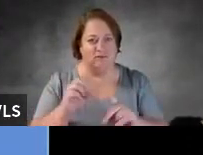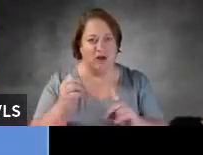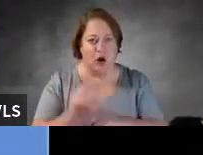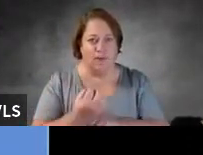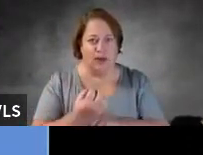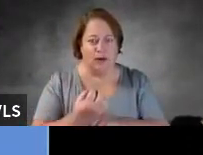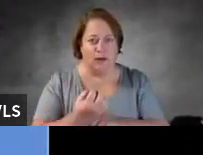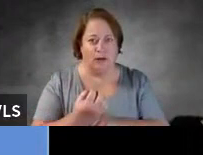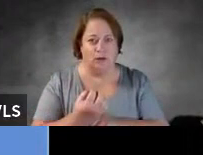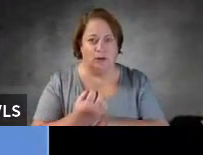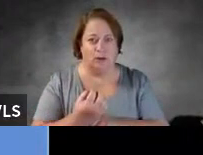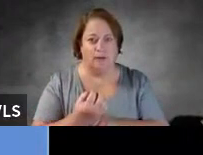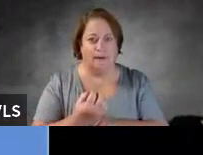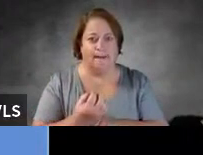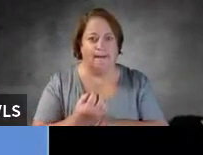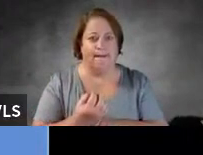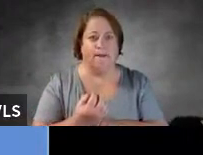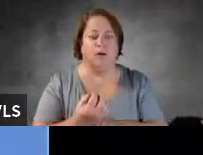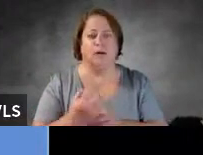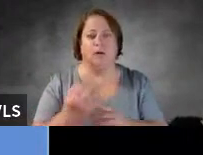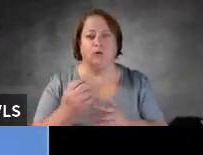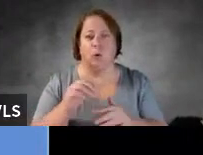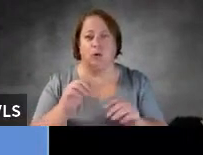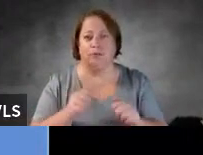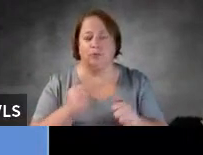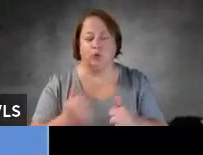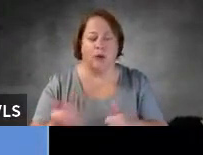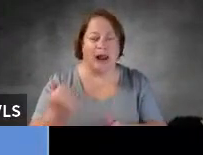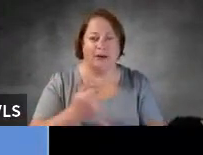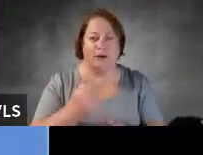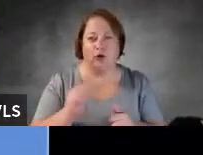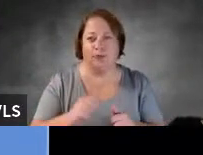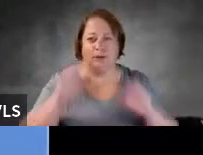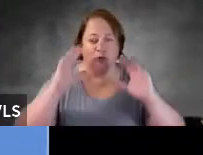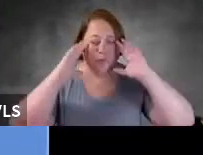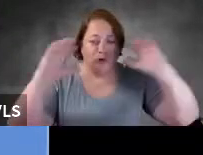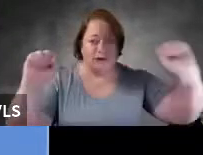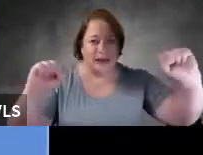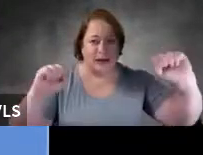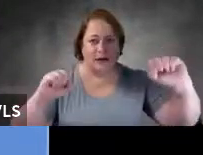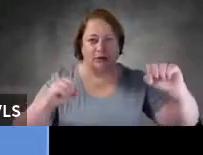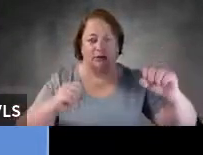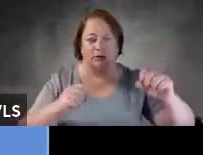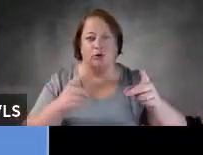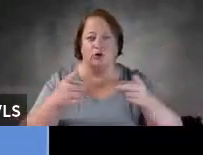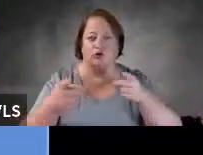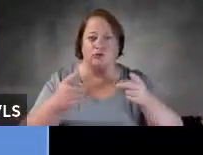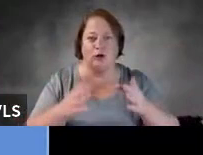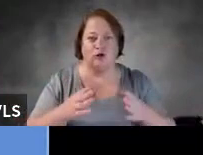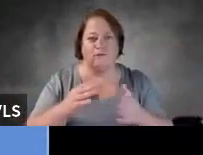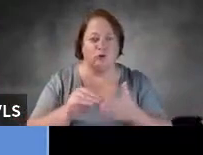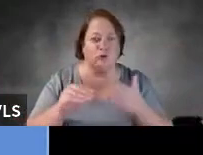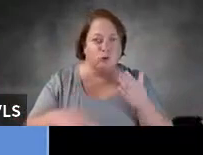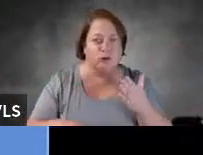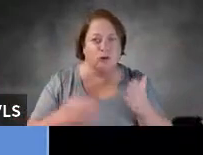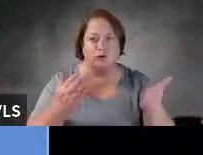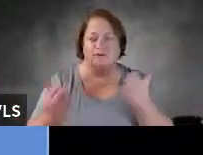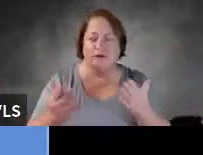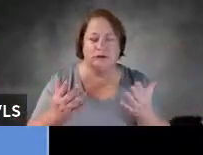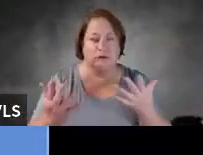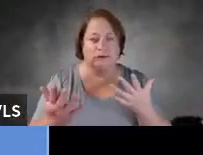to admin, be that superintendents, director of student services, whoever it